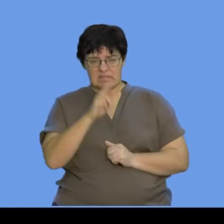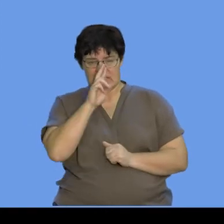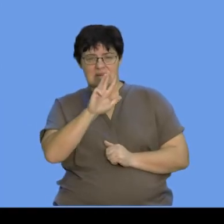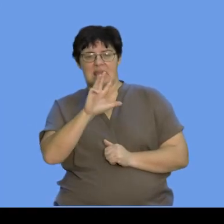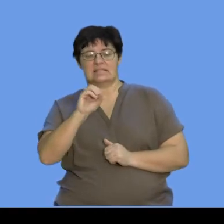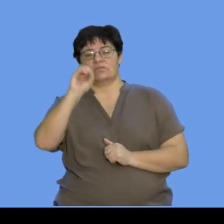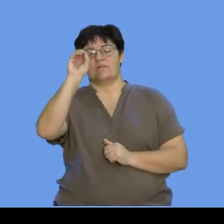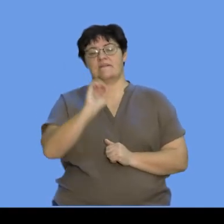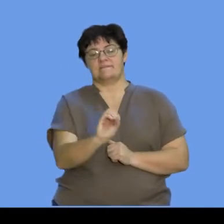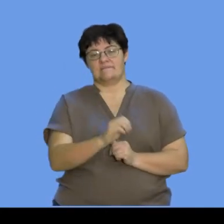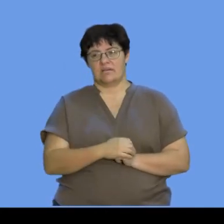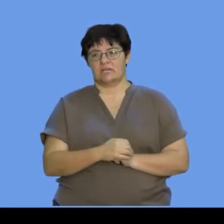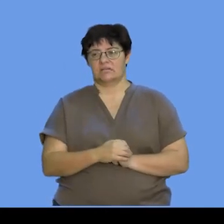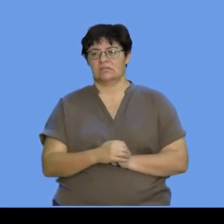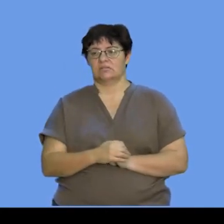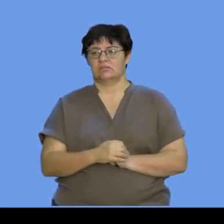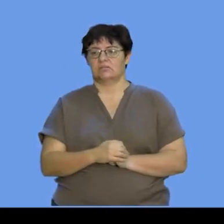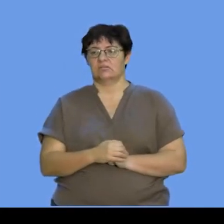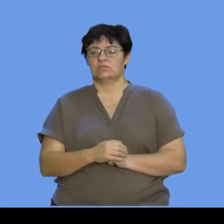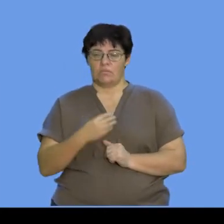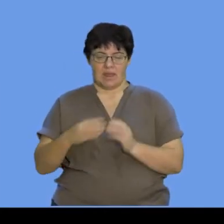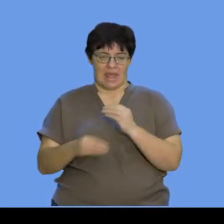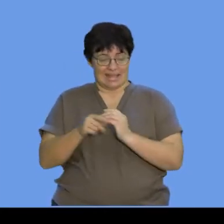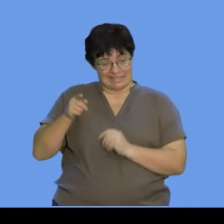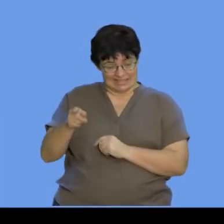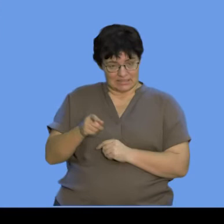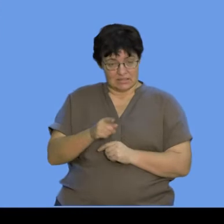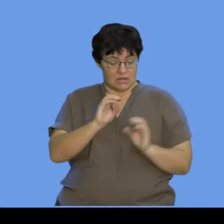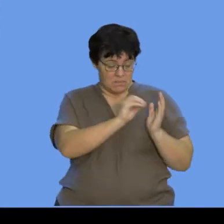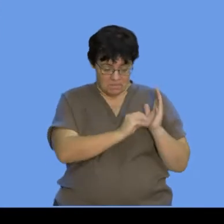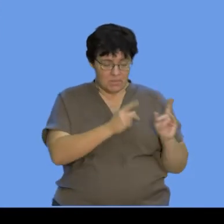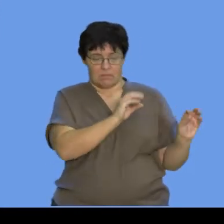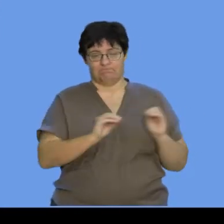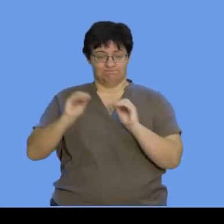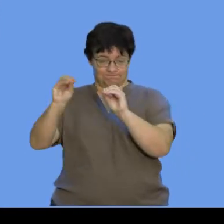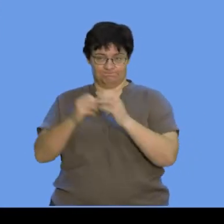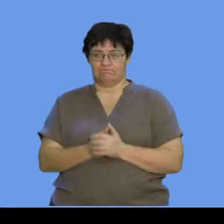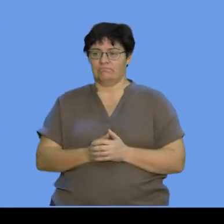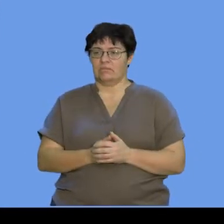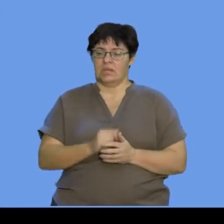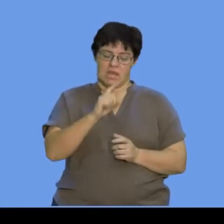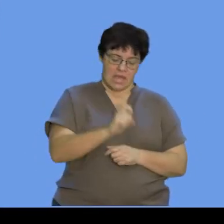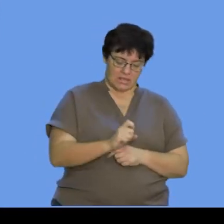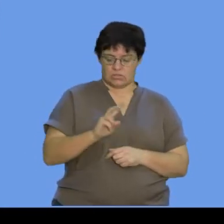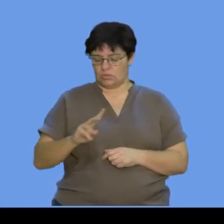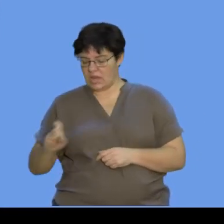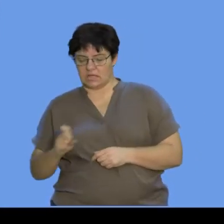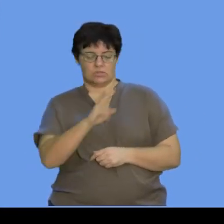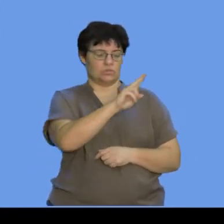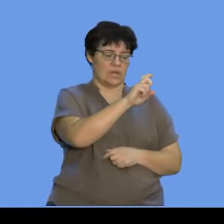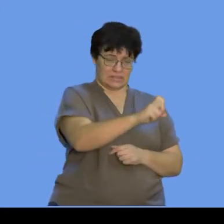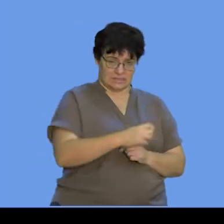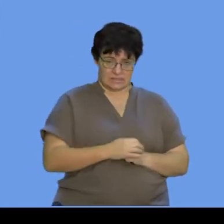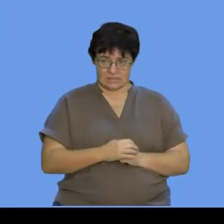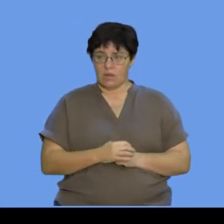there. So on this diagram of mine, I'm just going to add what we just added, the X, 2X, and the